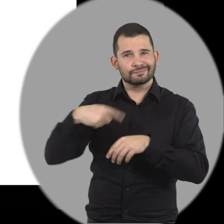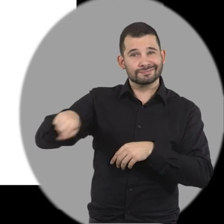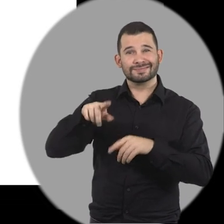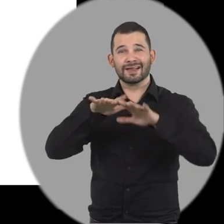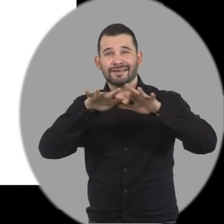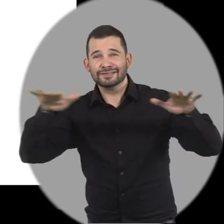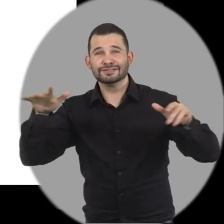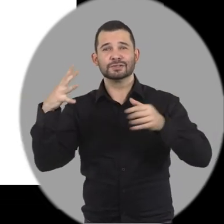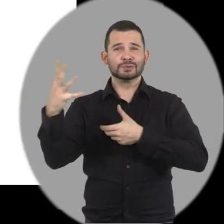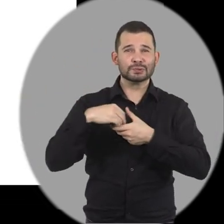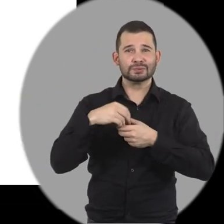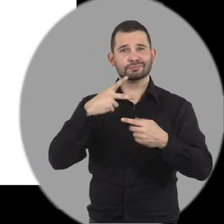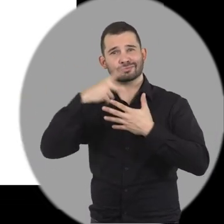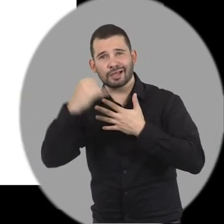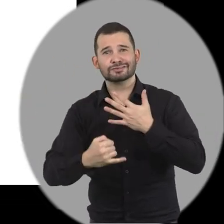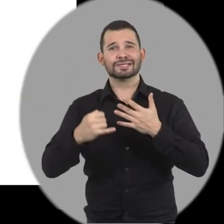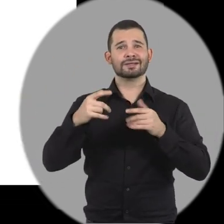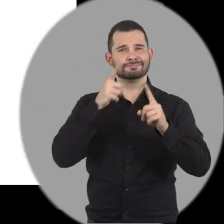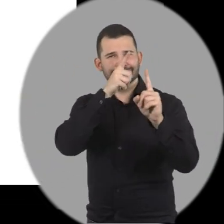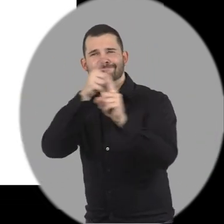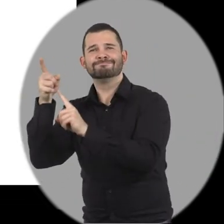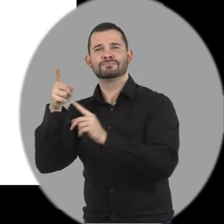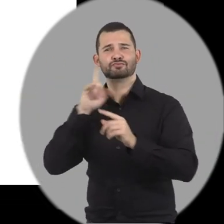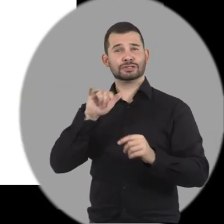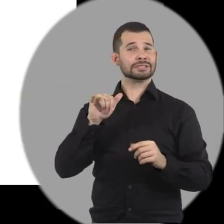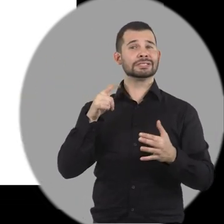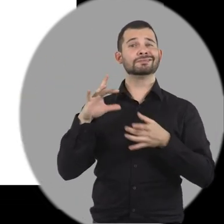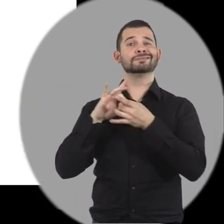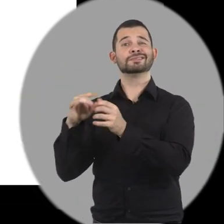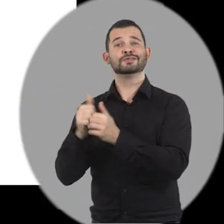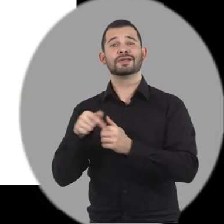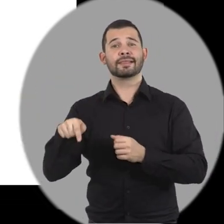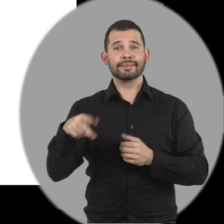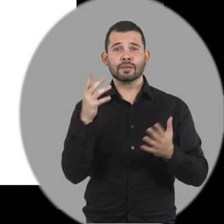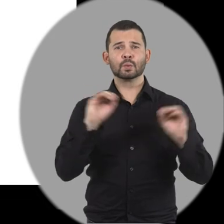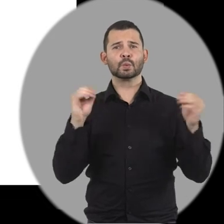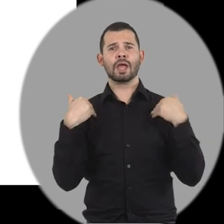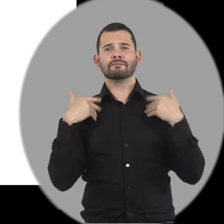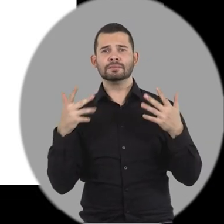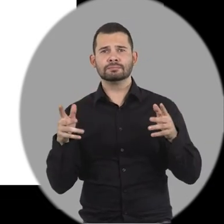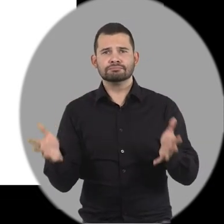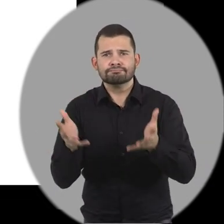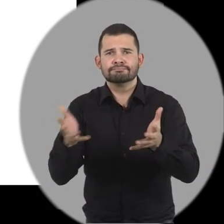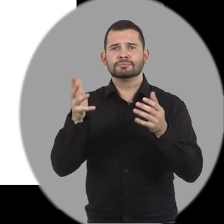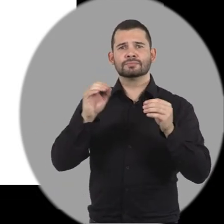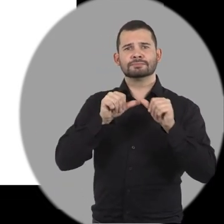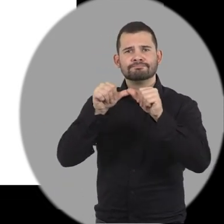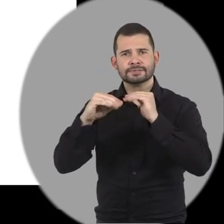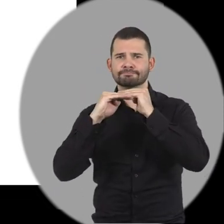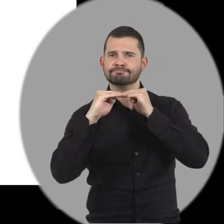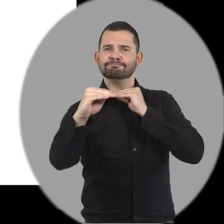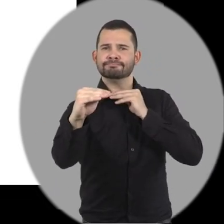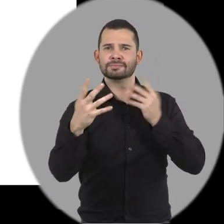as with many change initiatives, is directly linked to a lack of momentum or sustainability. We harness the